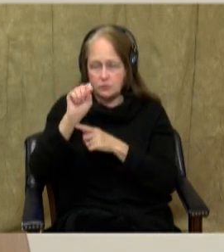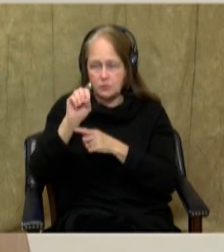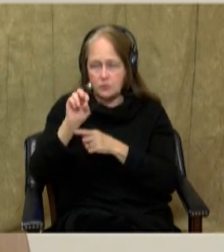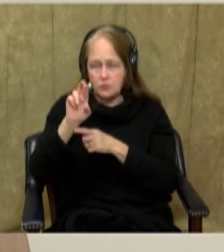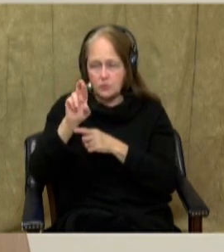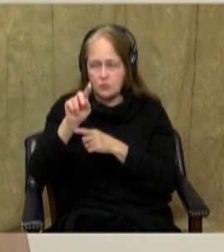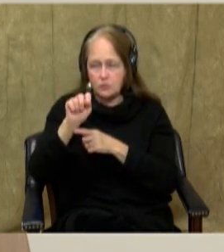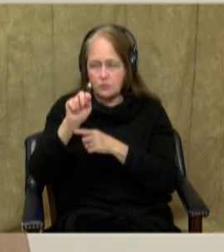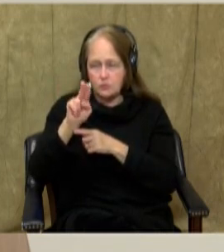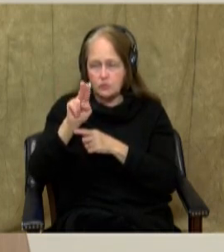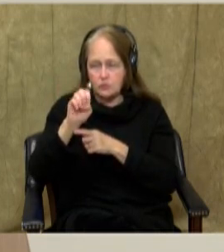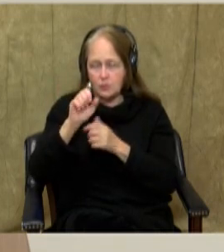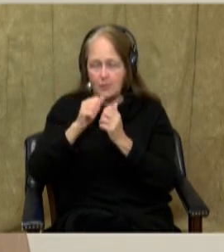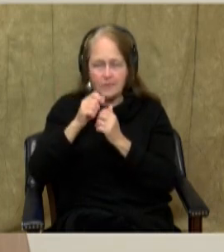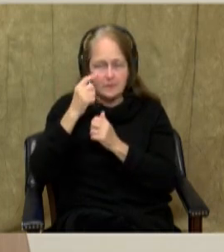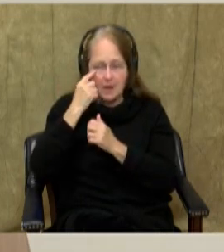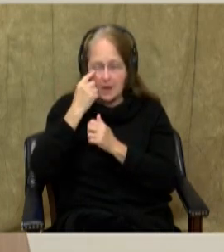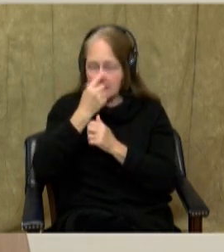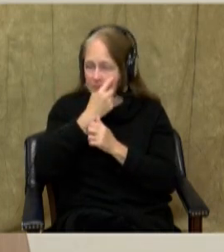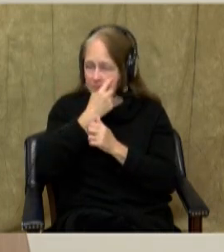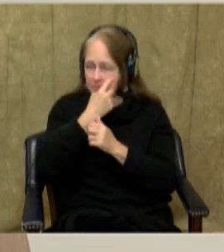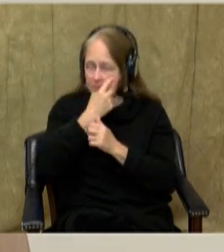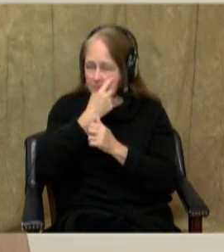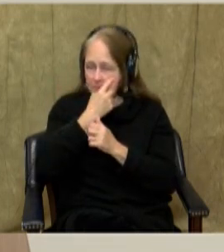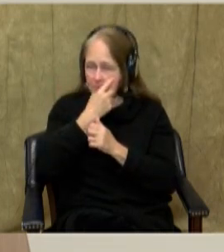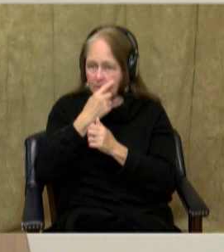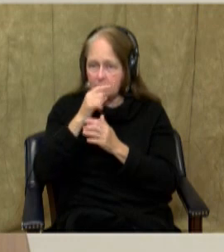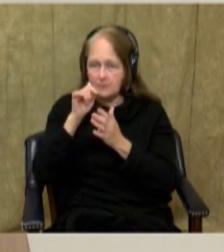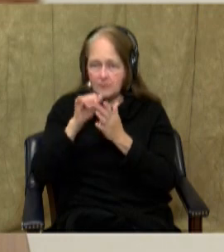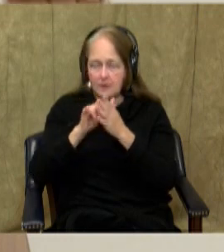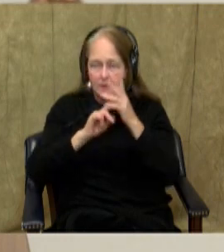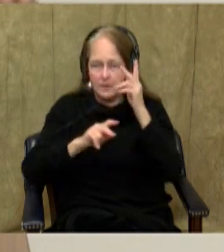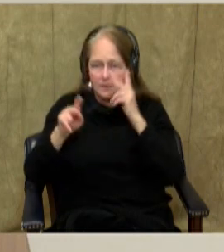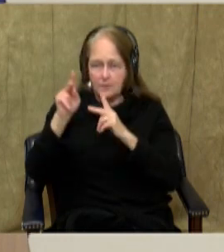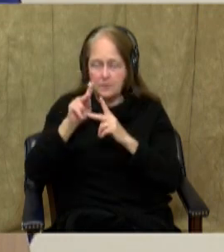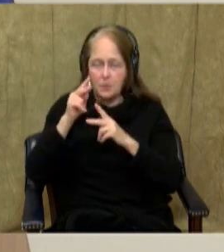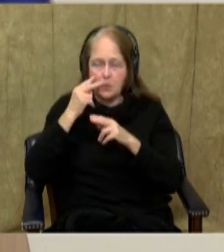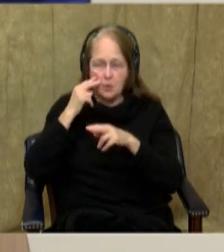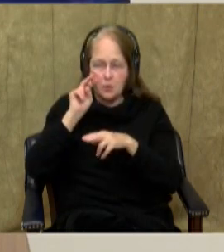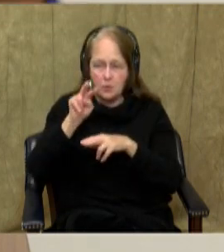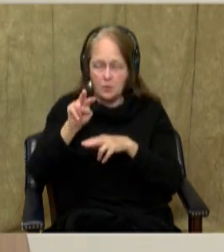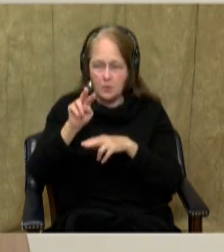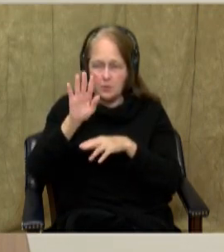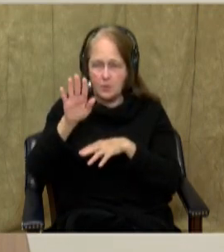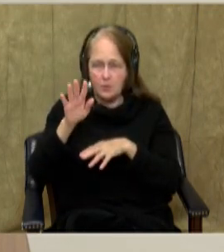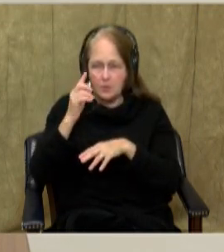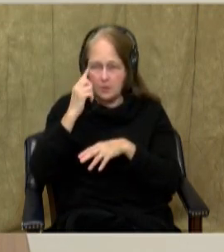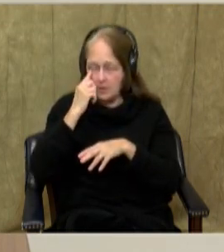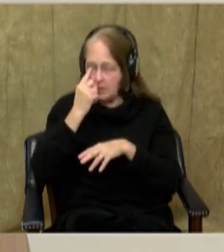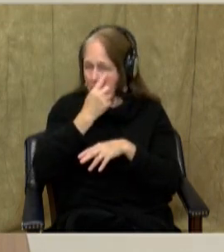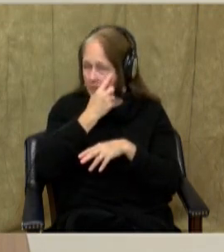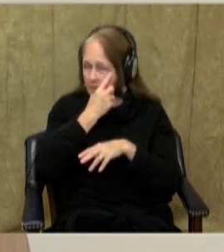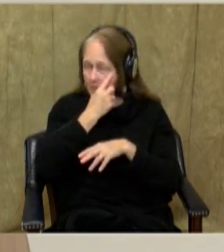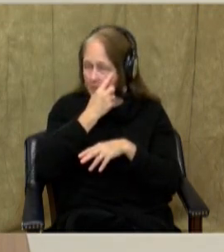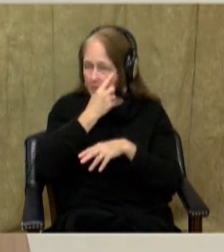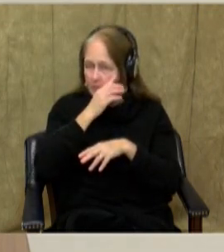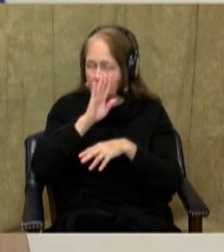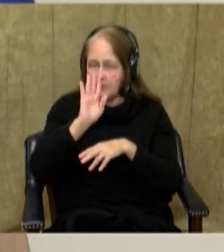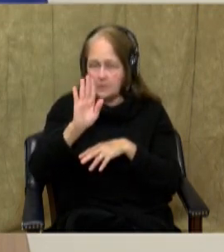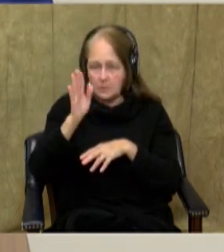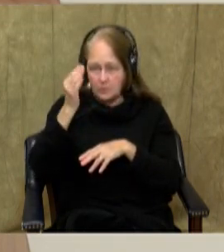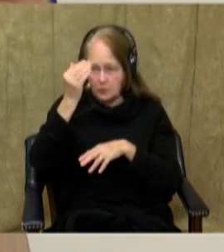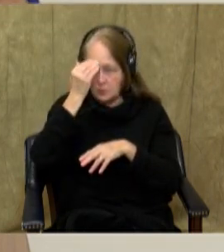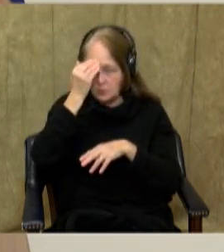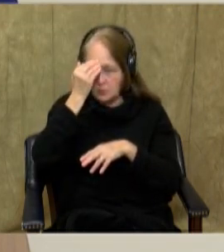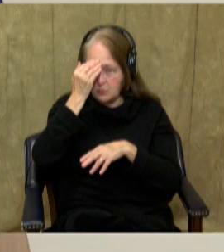torture with his eyes with this televised interview so that people who were looking, his superiors and people who